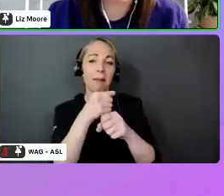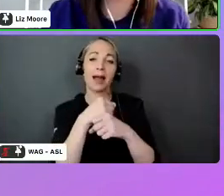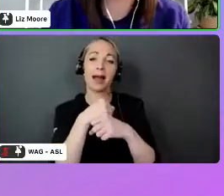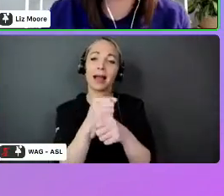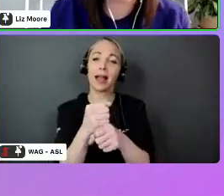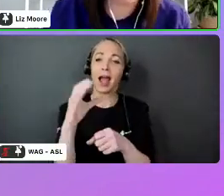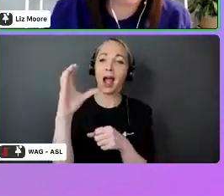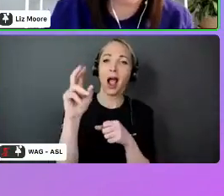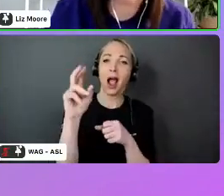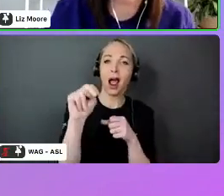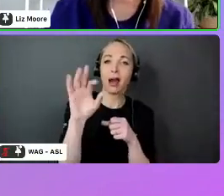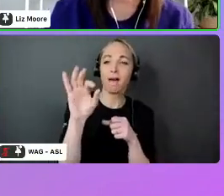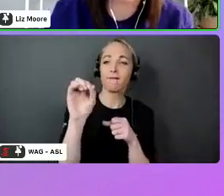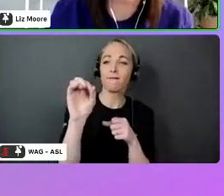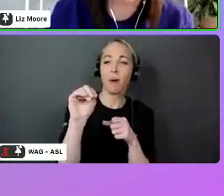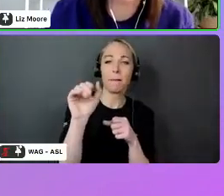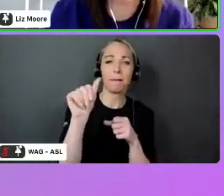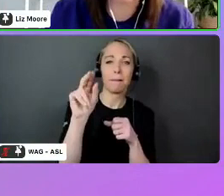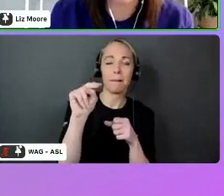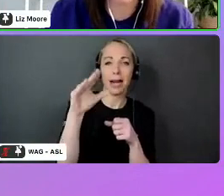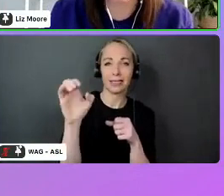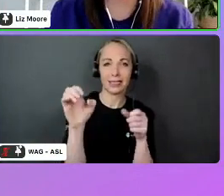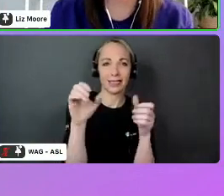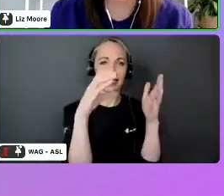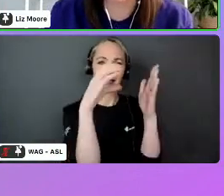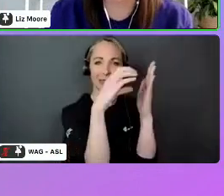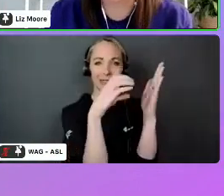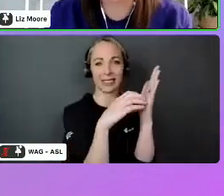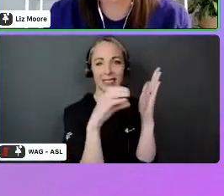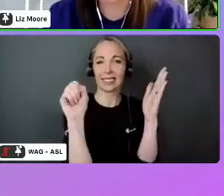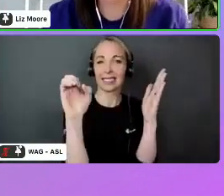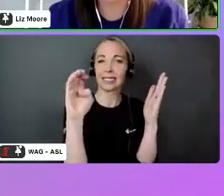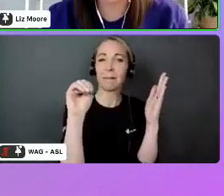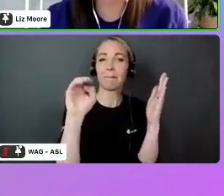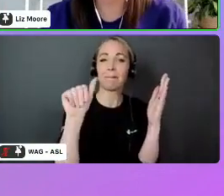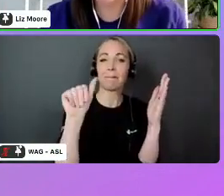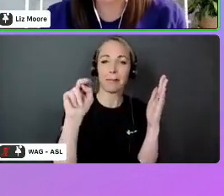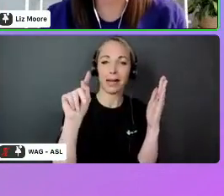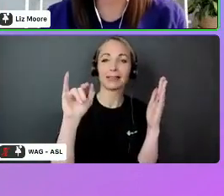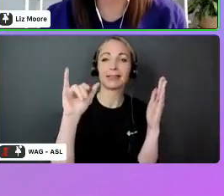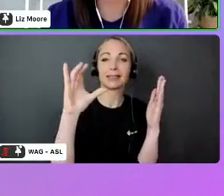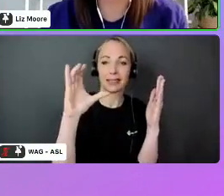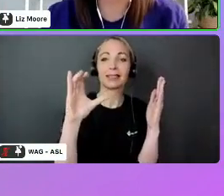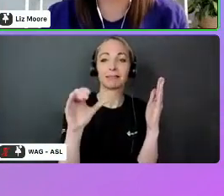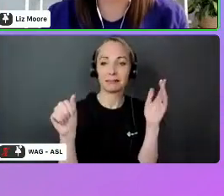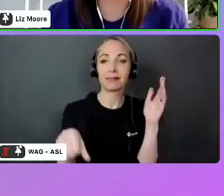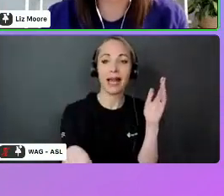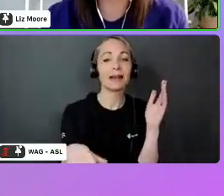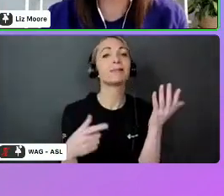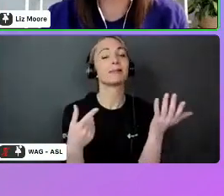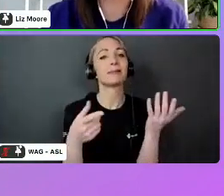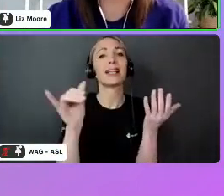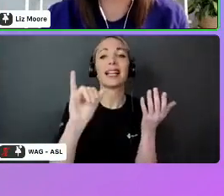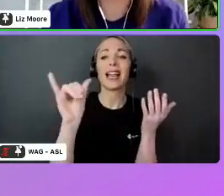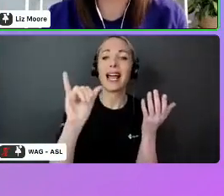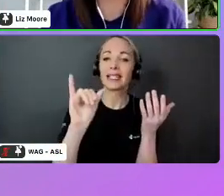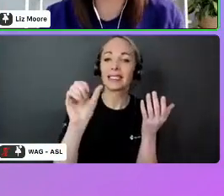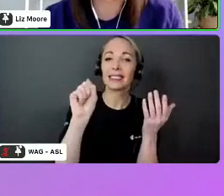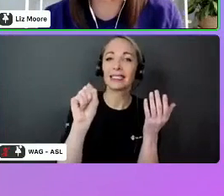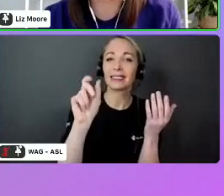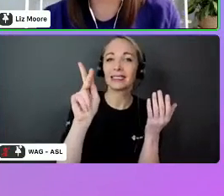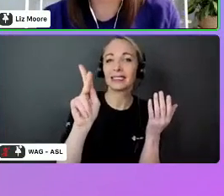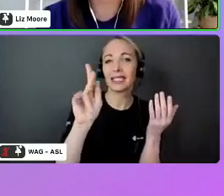example, fails miserably in a screen reader. And then they said that the ski bindings page example would probably